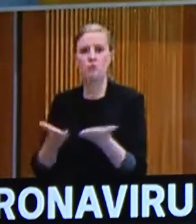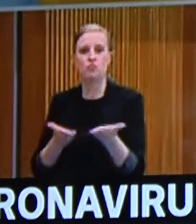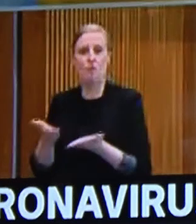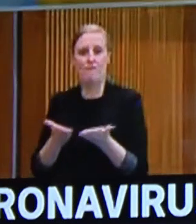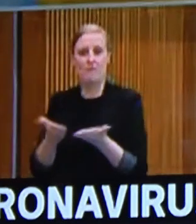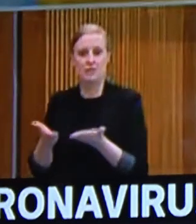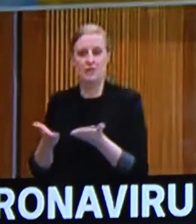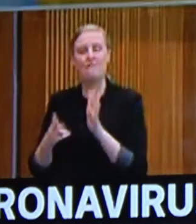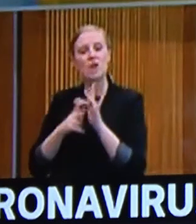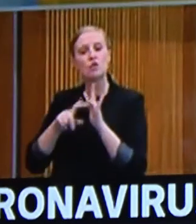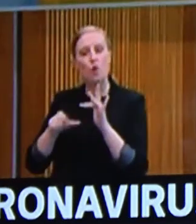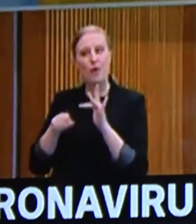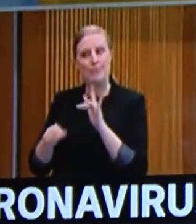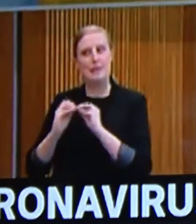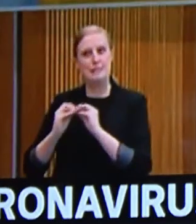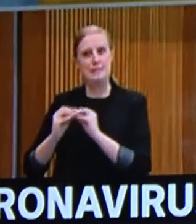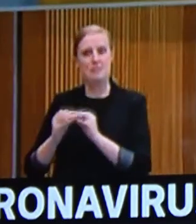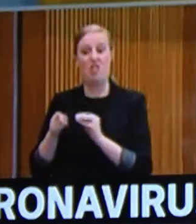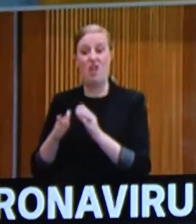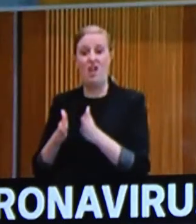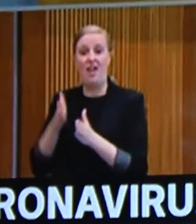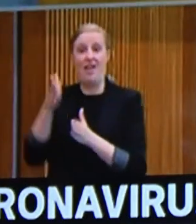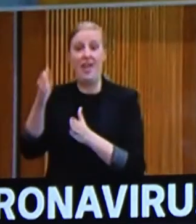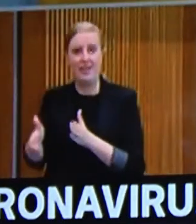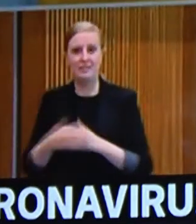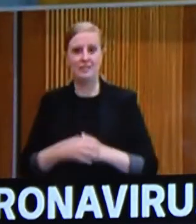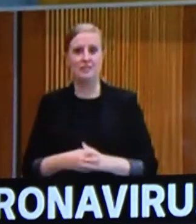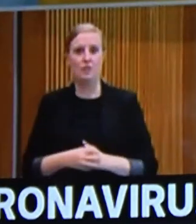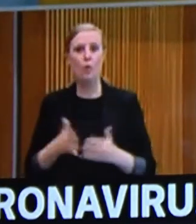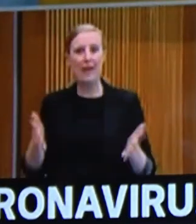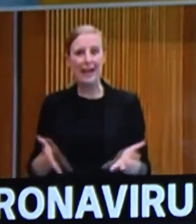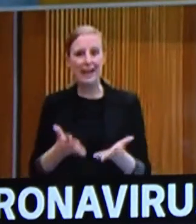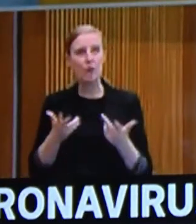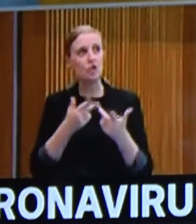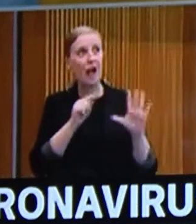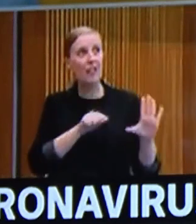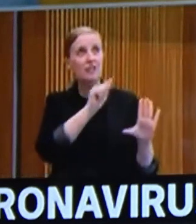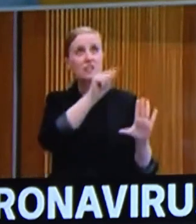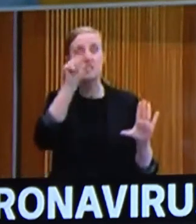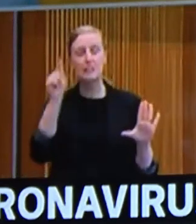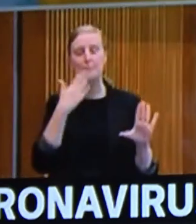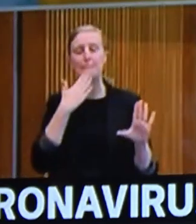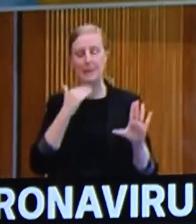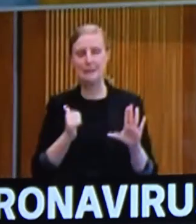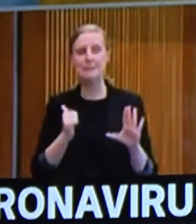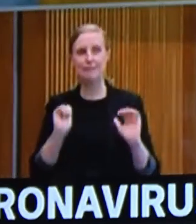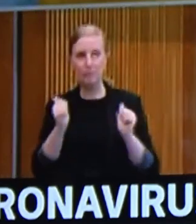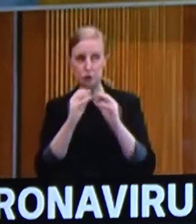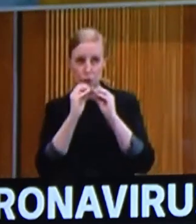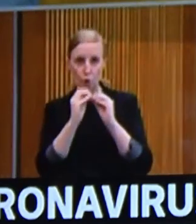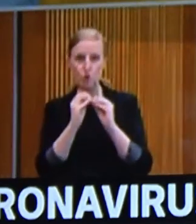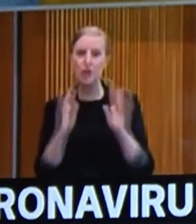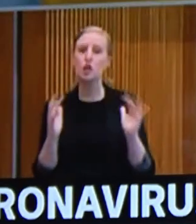night, all committed to agreements at the earliest possible time. I think all are aiming for the end of the week,